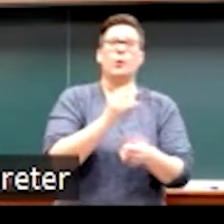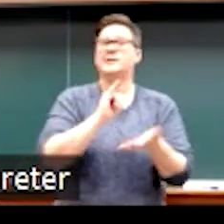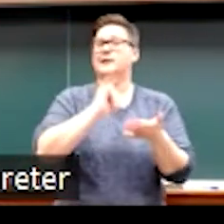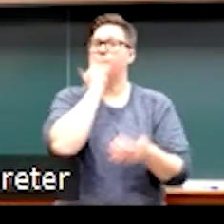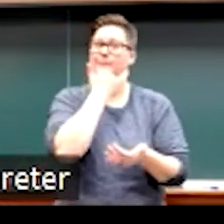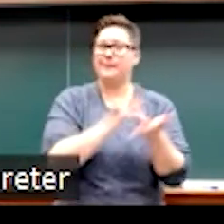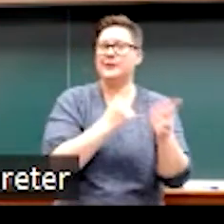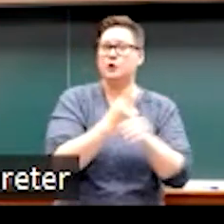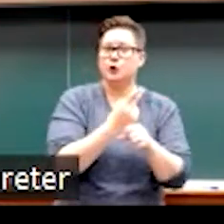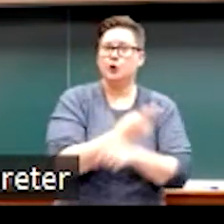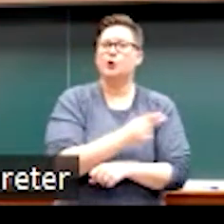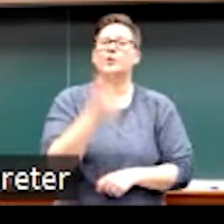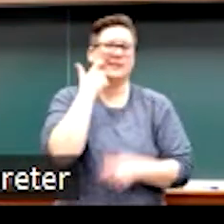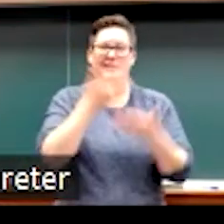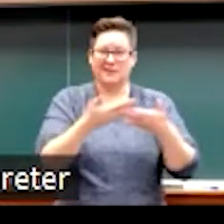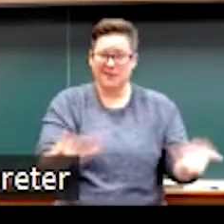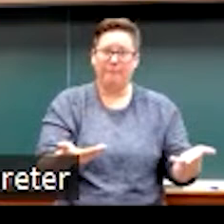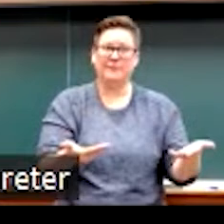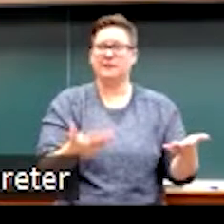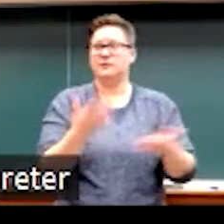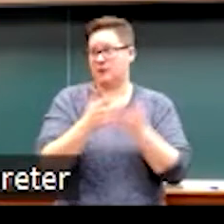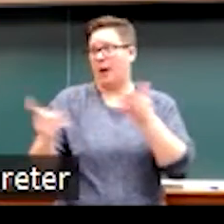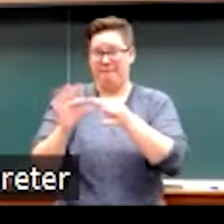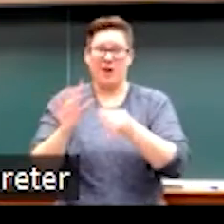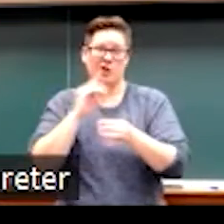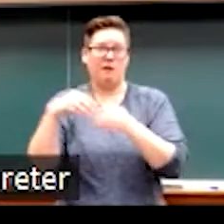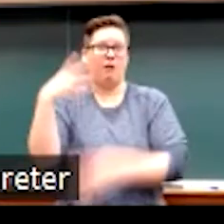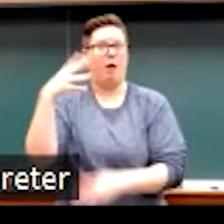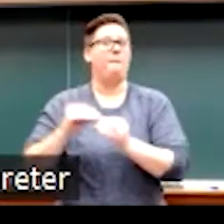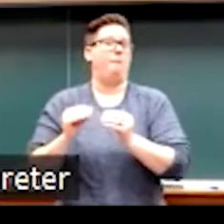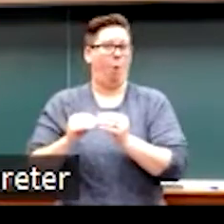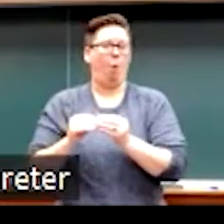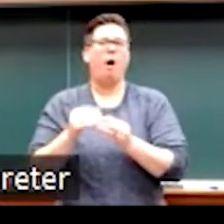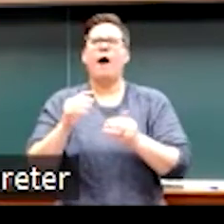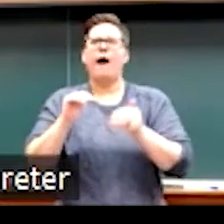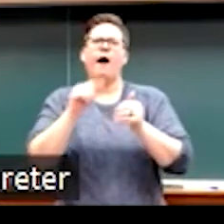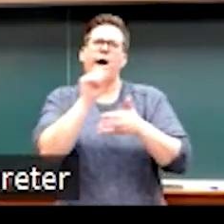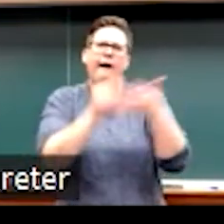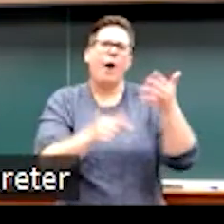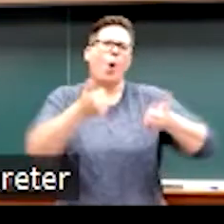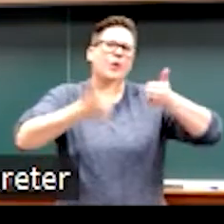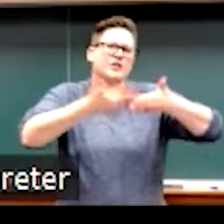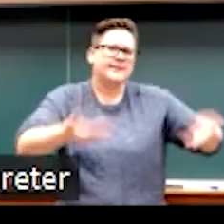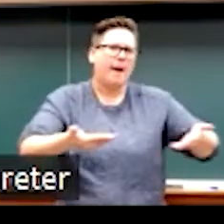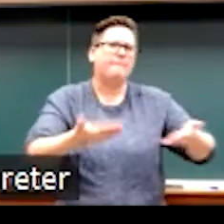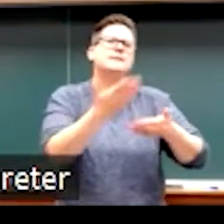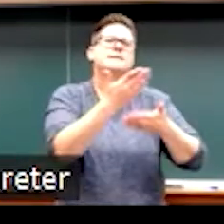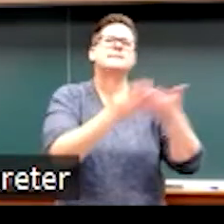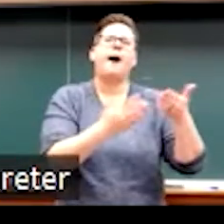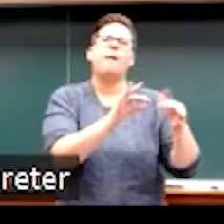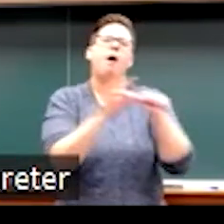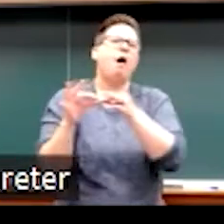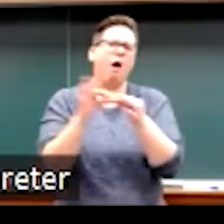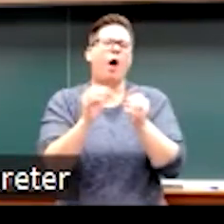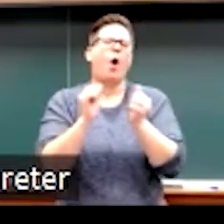mentioned before, and frankly more. Some of them are very different in terms of how they interrelate with pain, but there's some commonalities